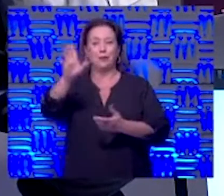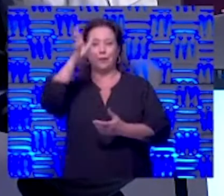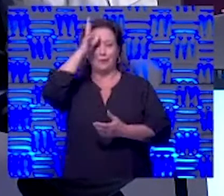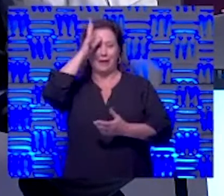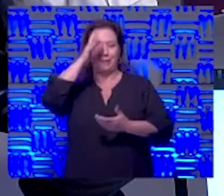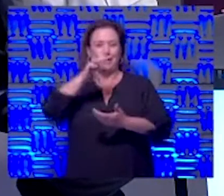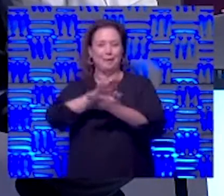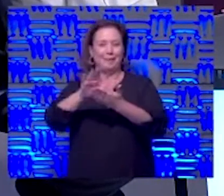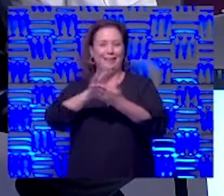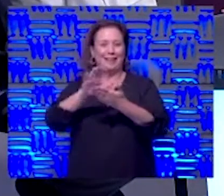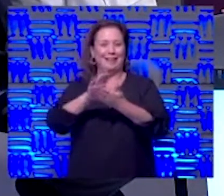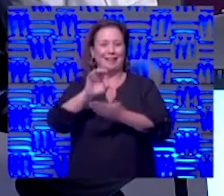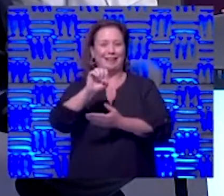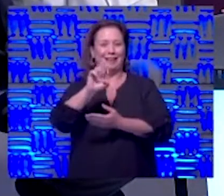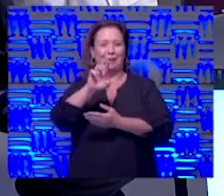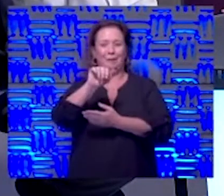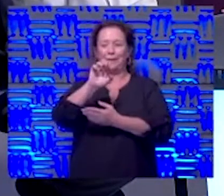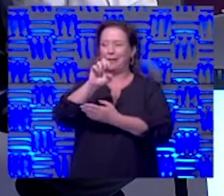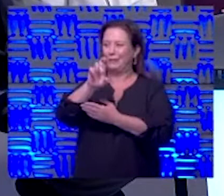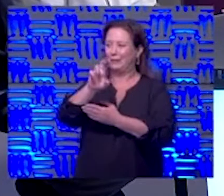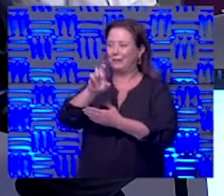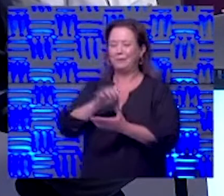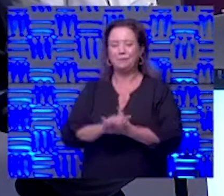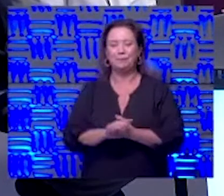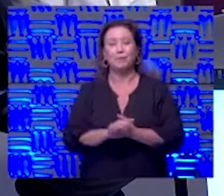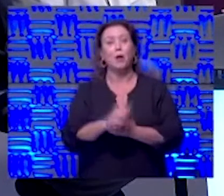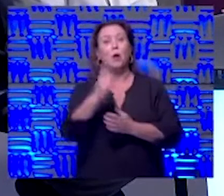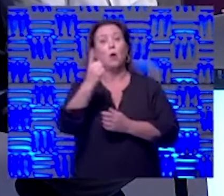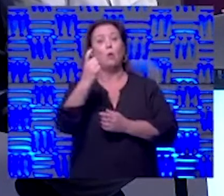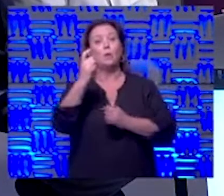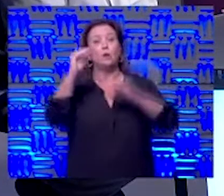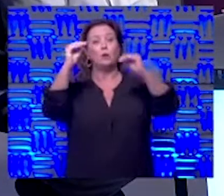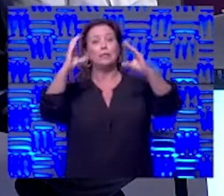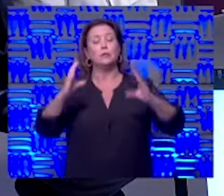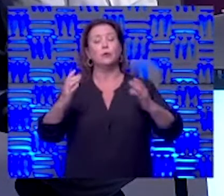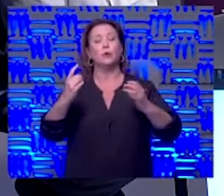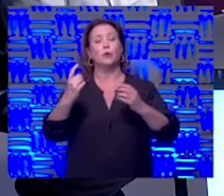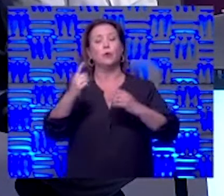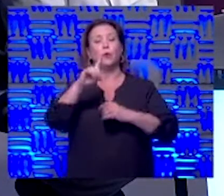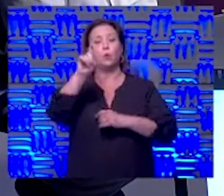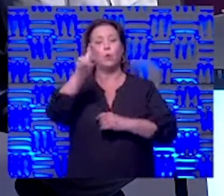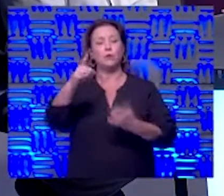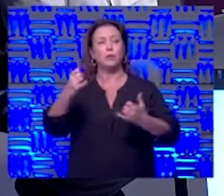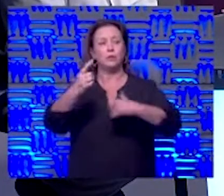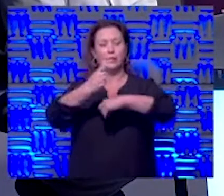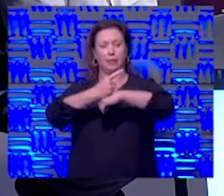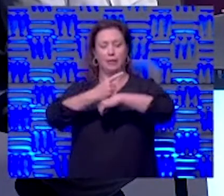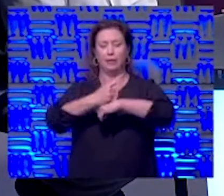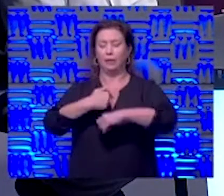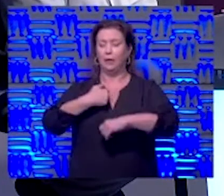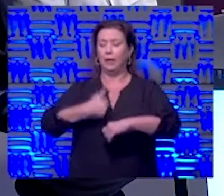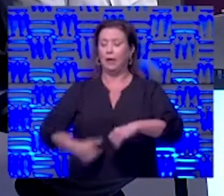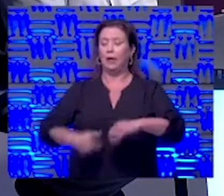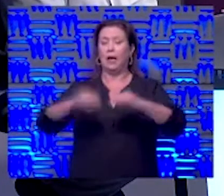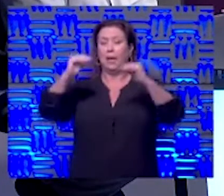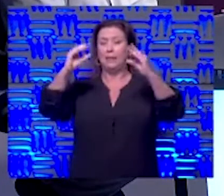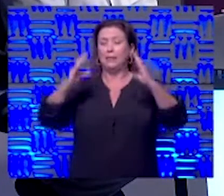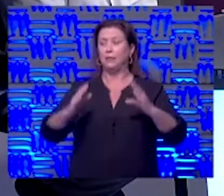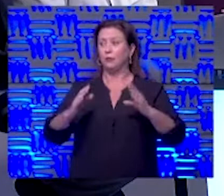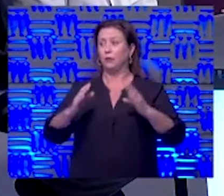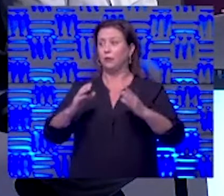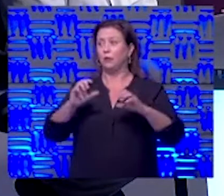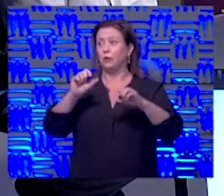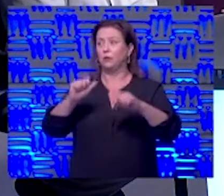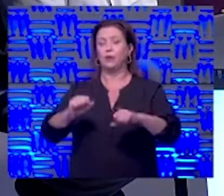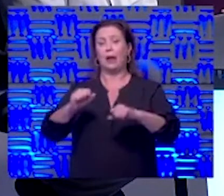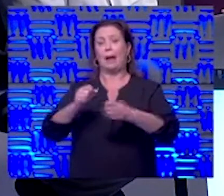yeah. I wonder what they do. Oh, one more teacher question though today. Tracy wants to know, I'm a teacher, should I buy a